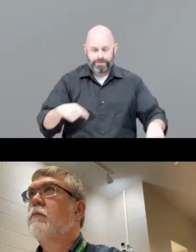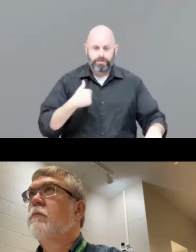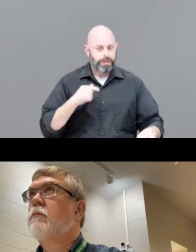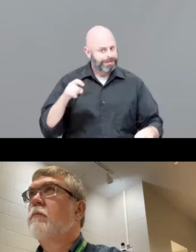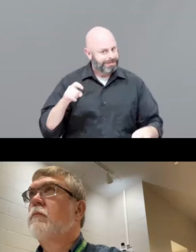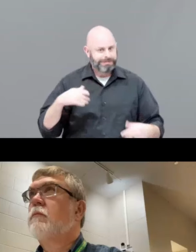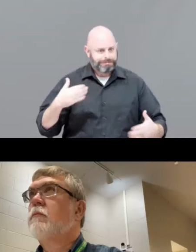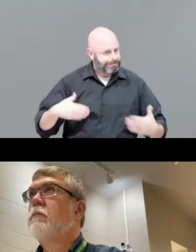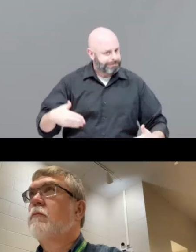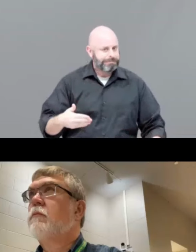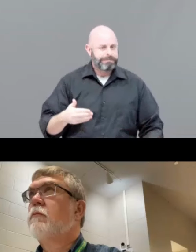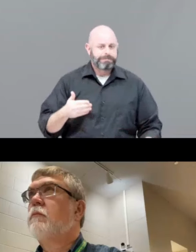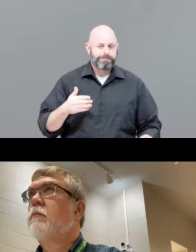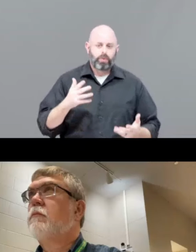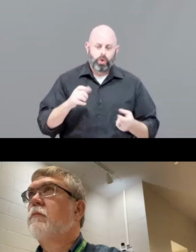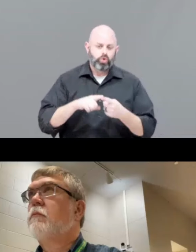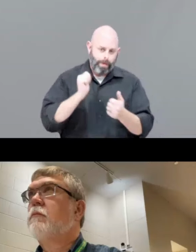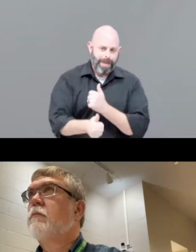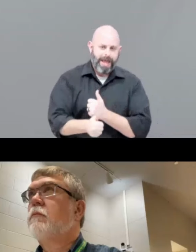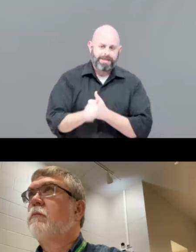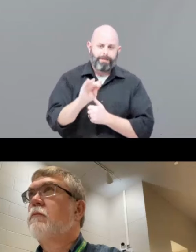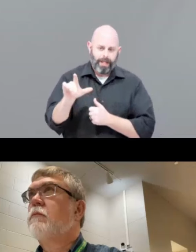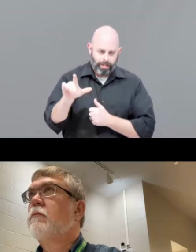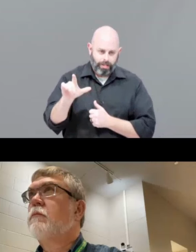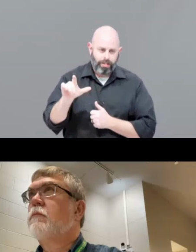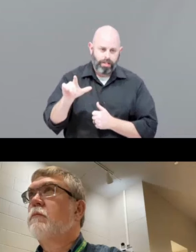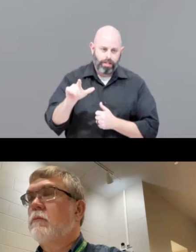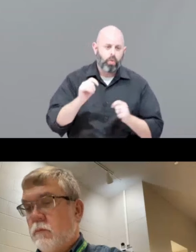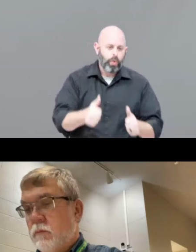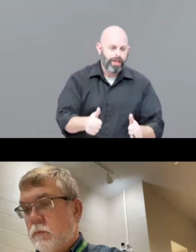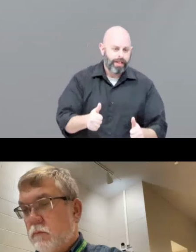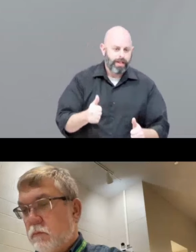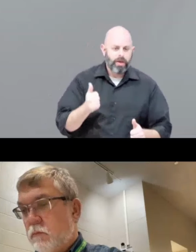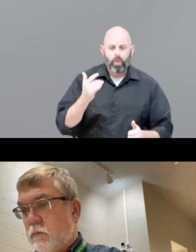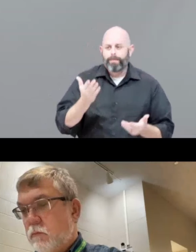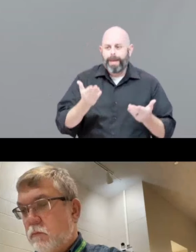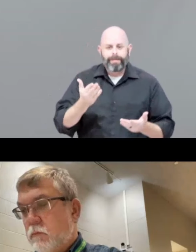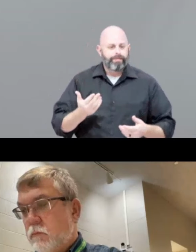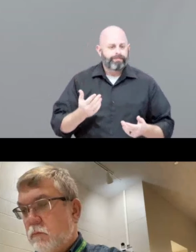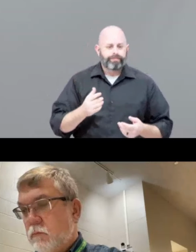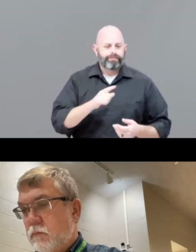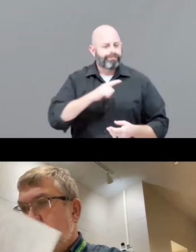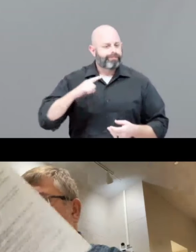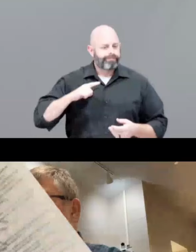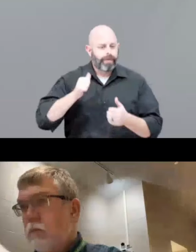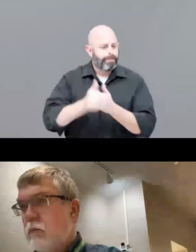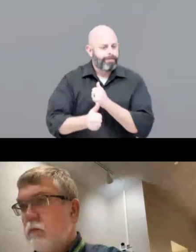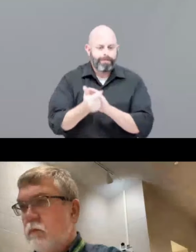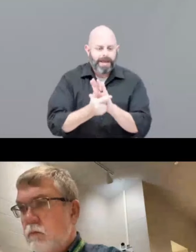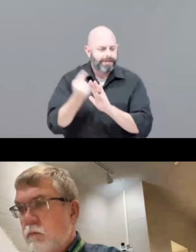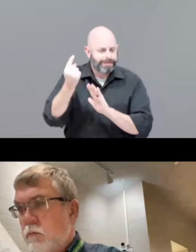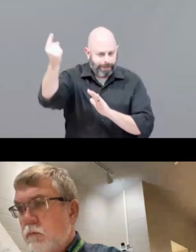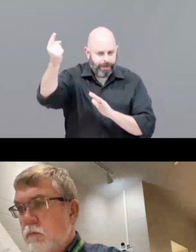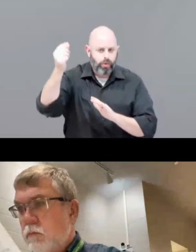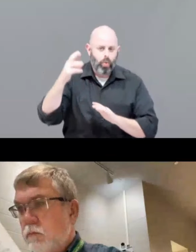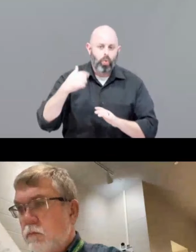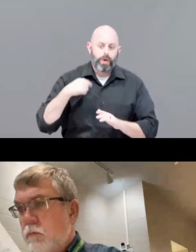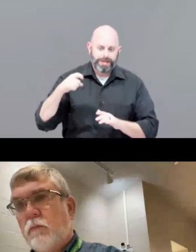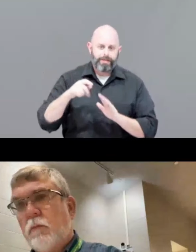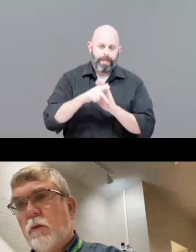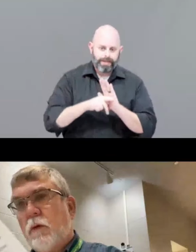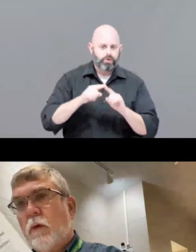want to pass a bill quickly because of either legislation or because we need this policy to